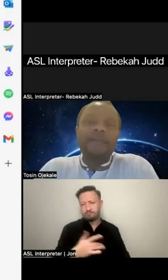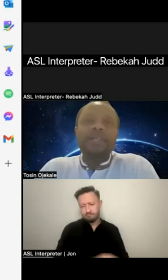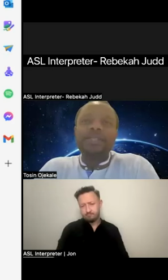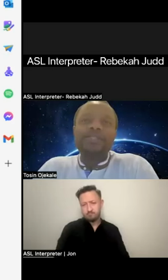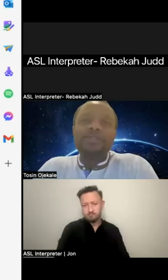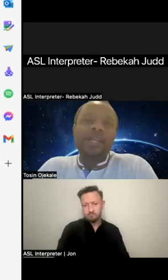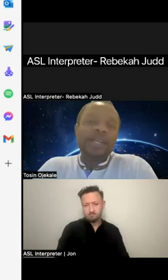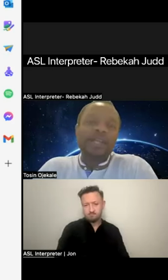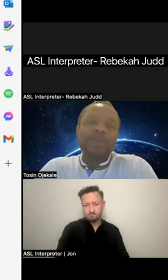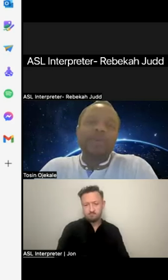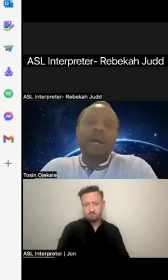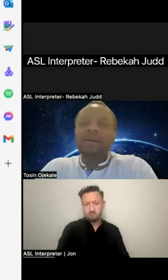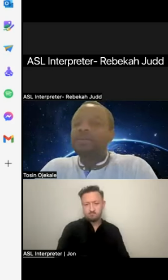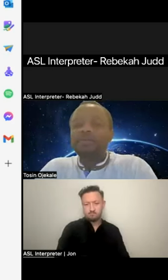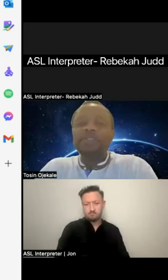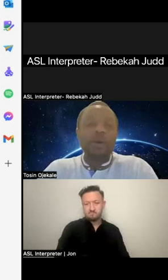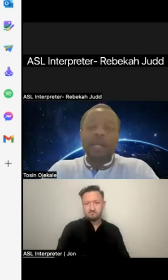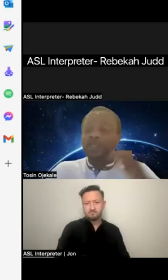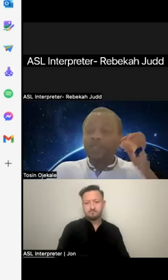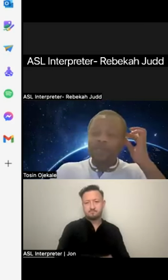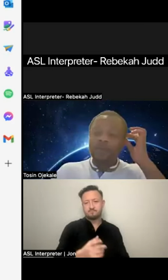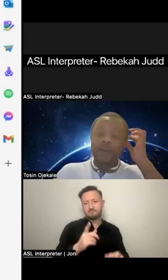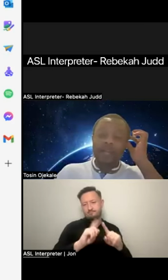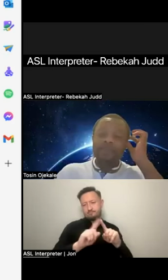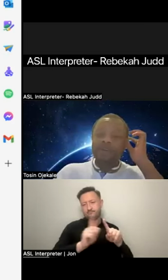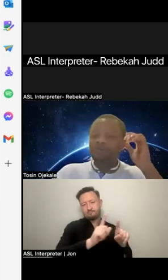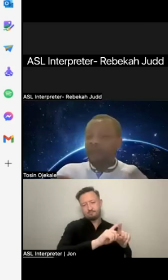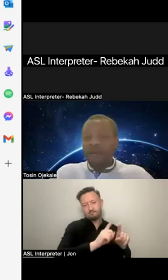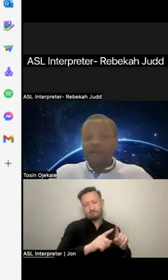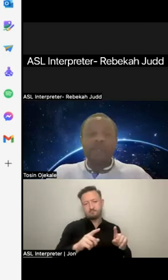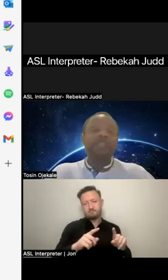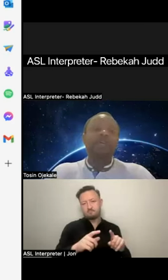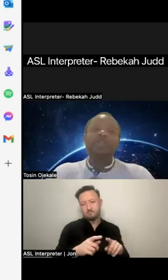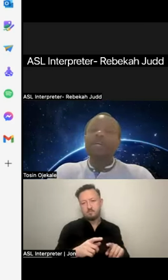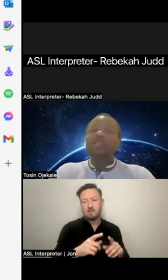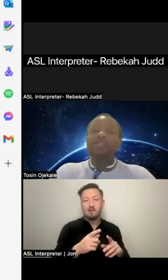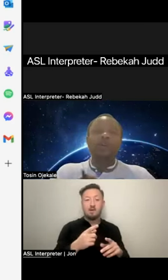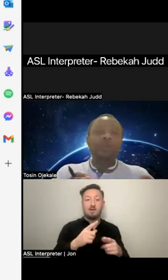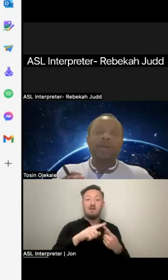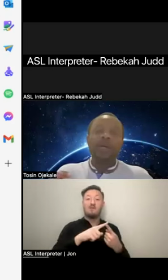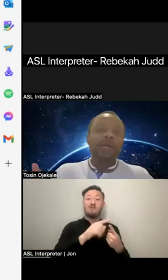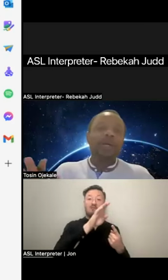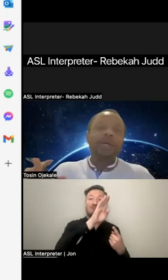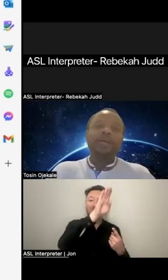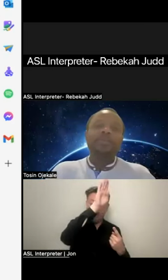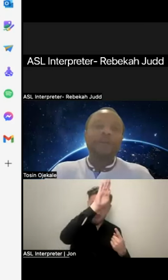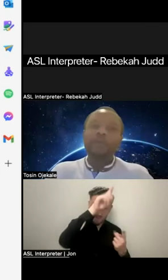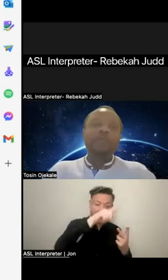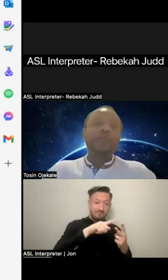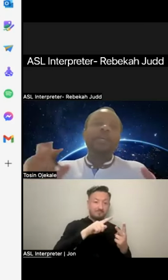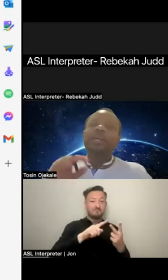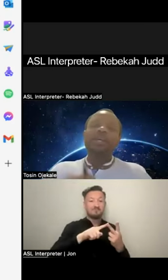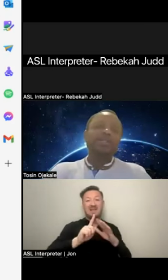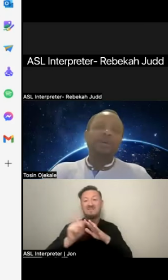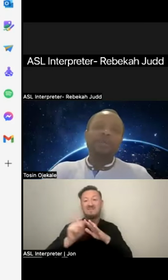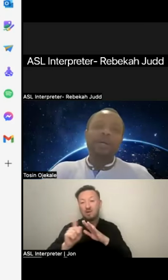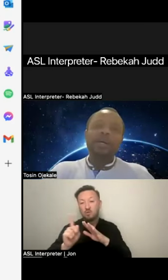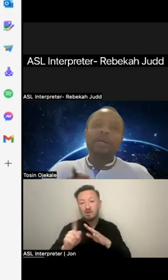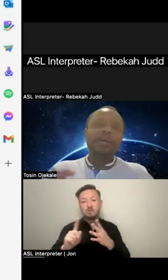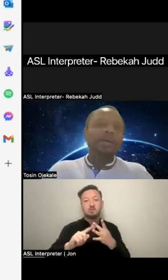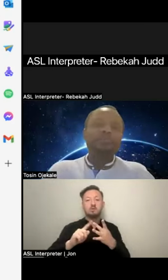fire fighting training. So even some are not just for fire, some evacuation, some recovery,